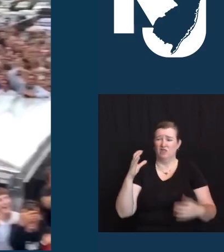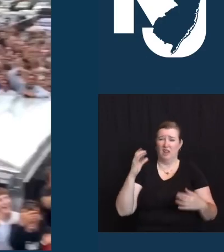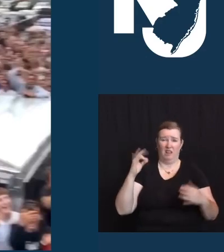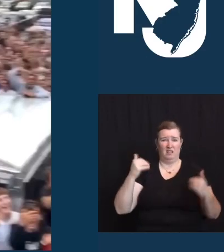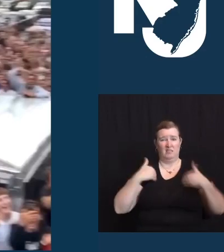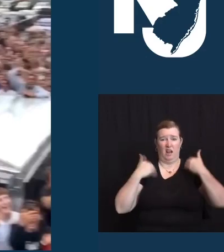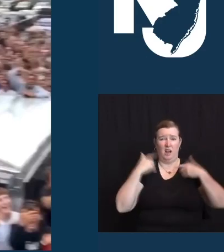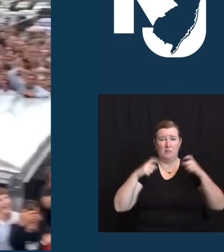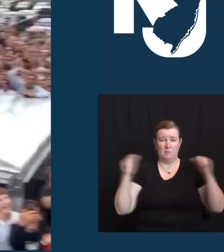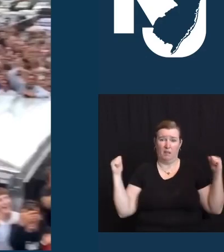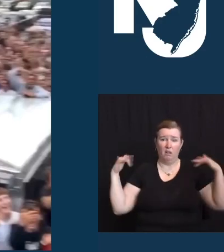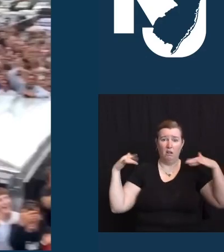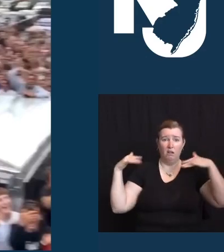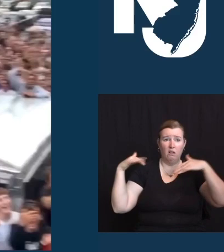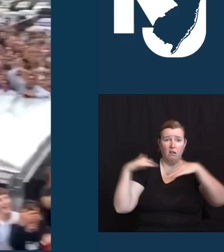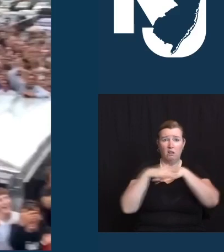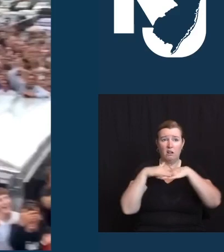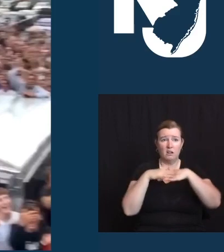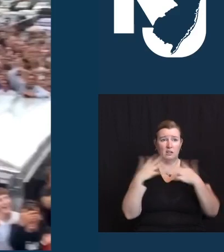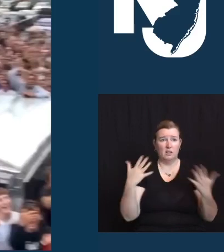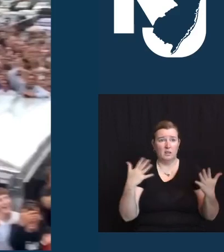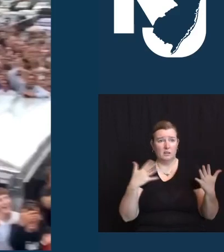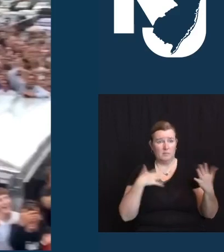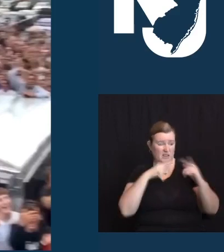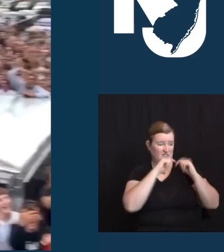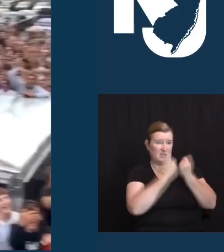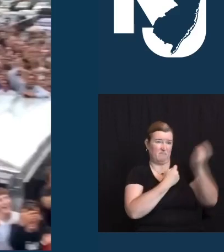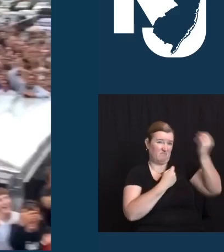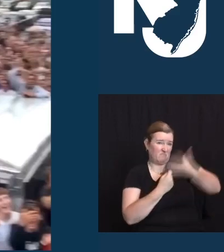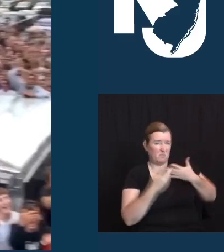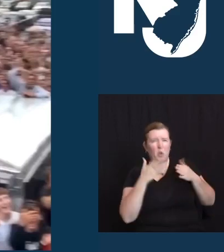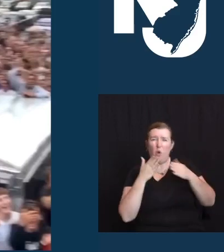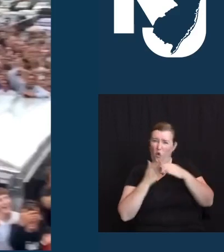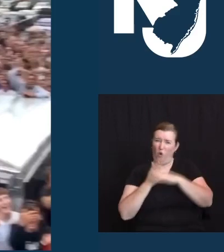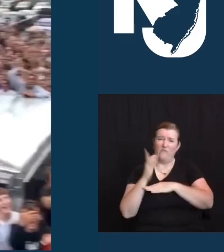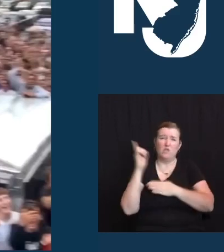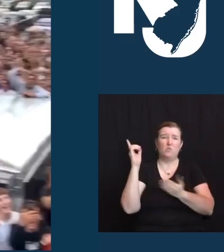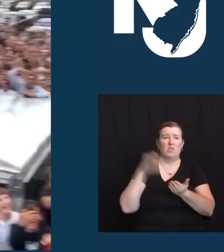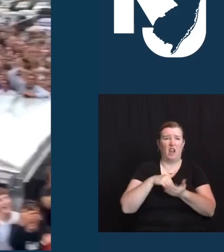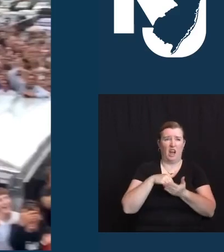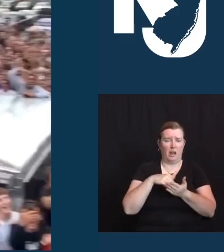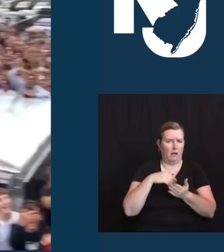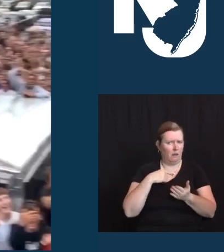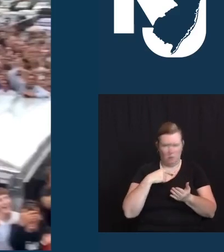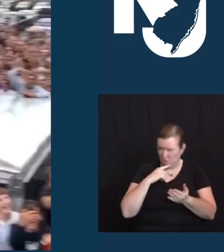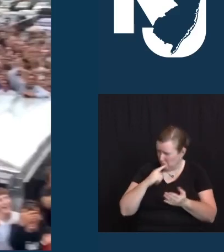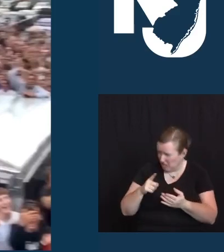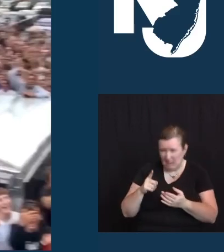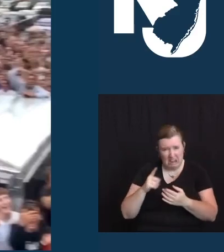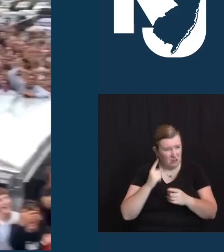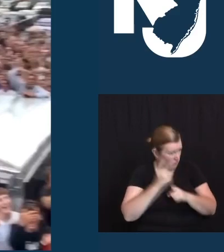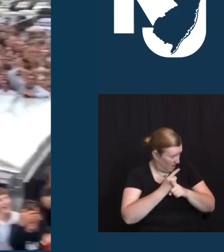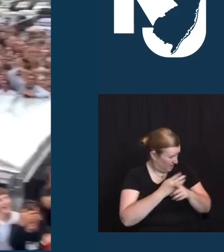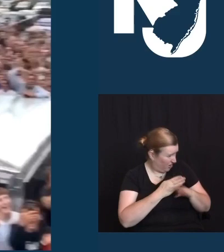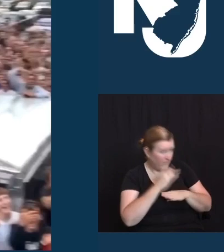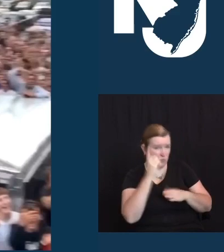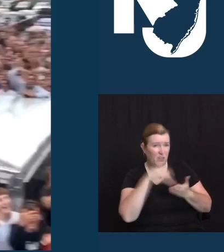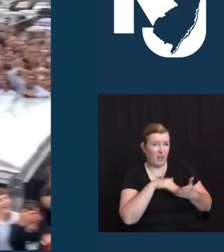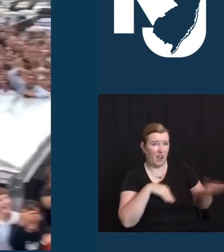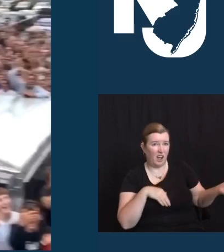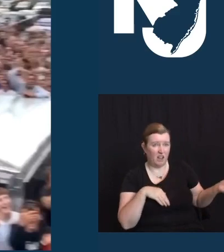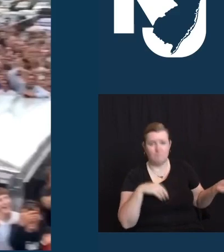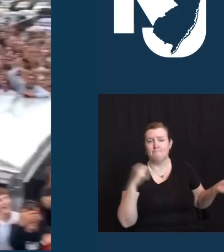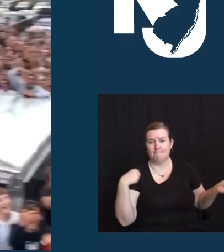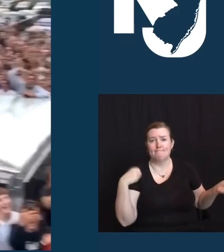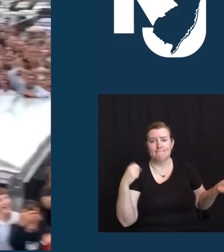my team says nearly 1,000 by some counts. I had even well north of 1,000, Pat, from other sources, crowded around a